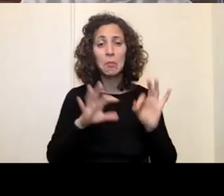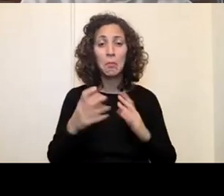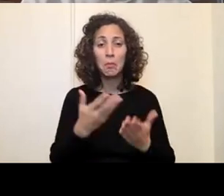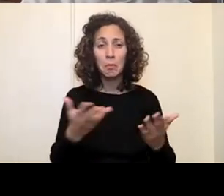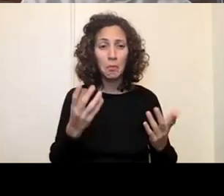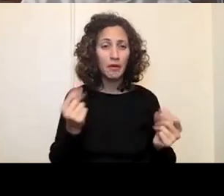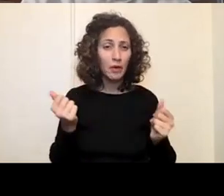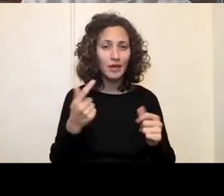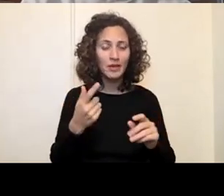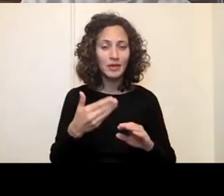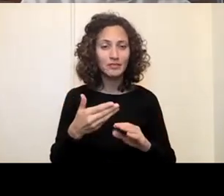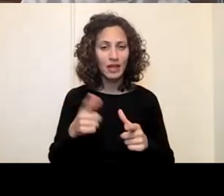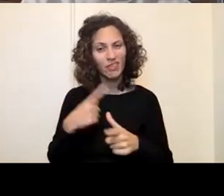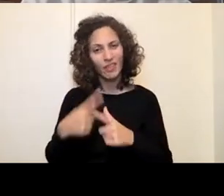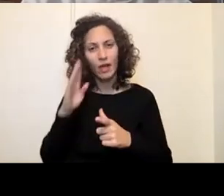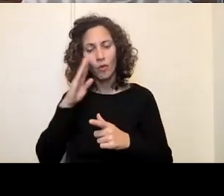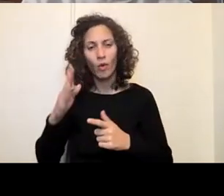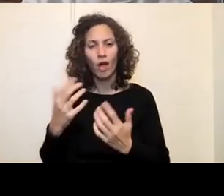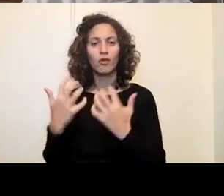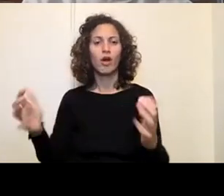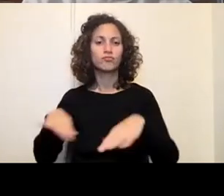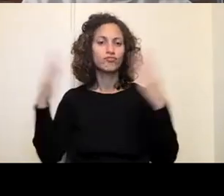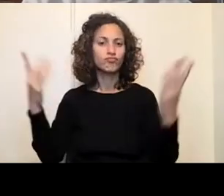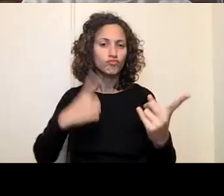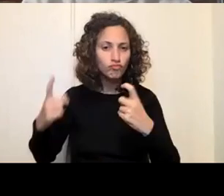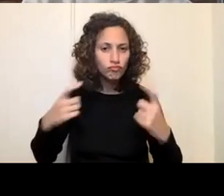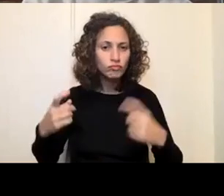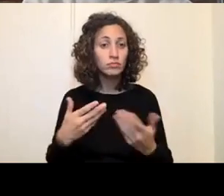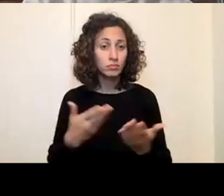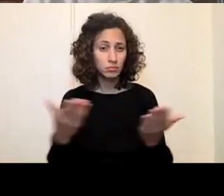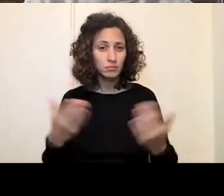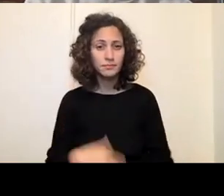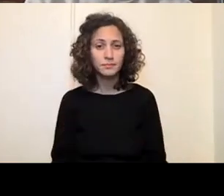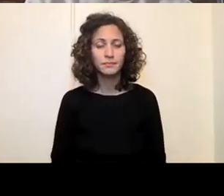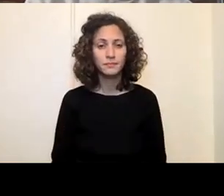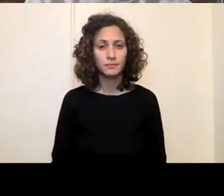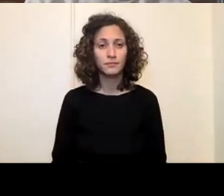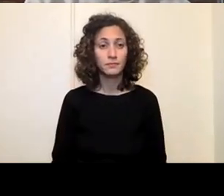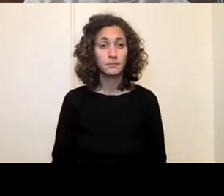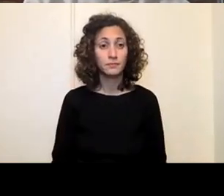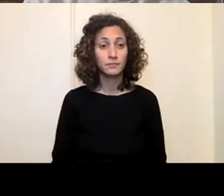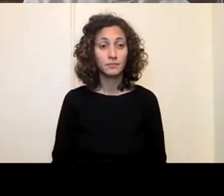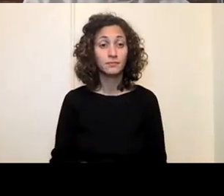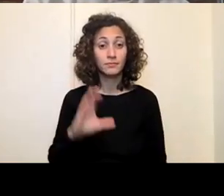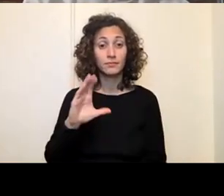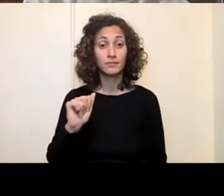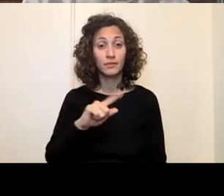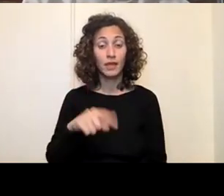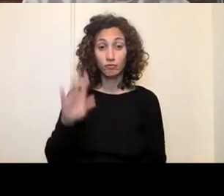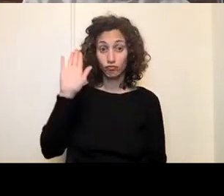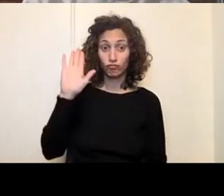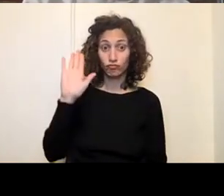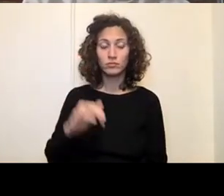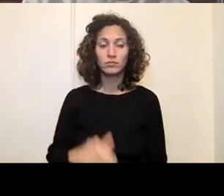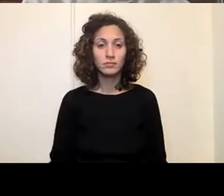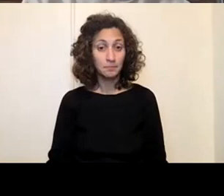before we go to the question and answer? I will. This is Caz.